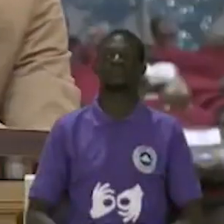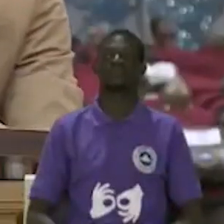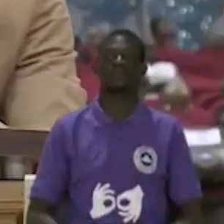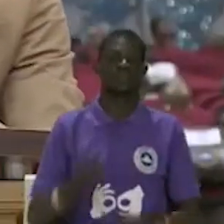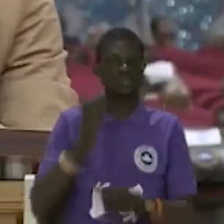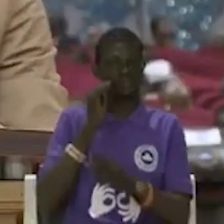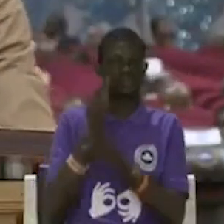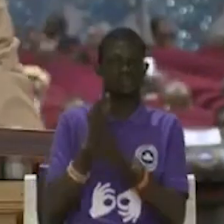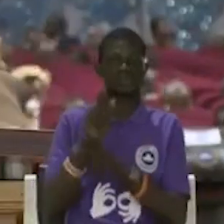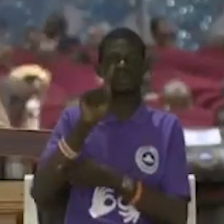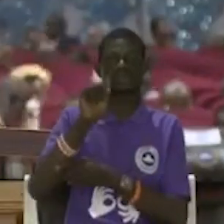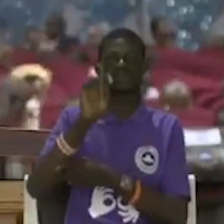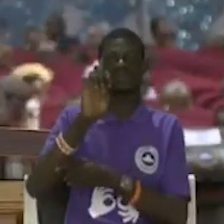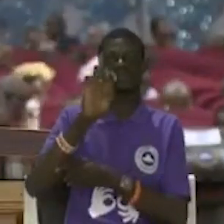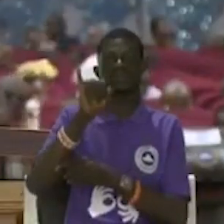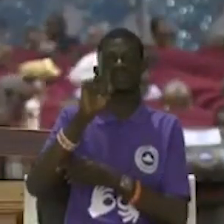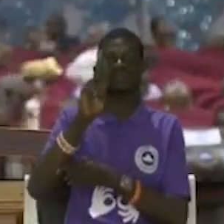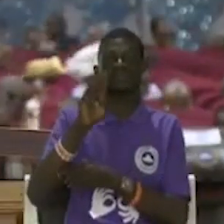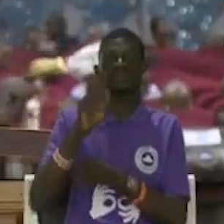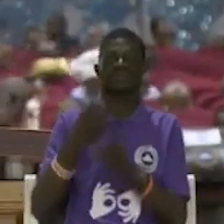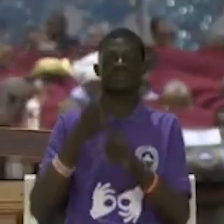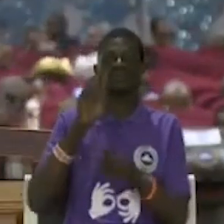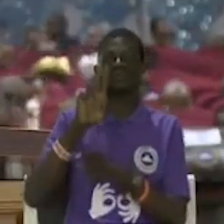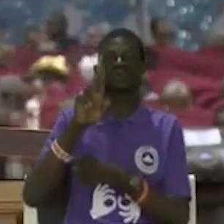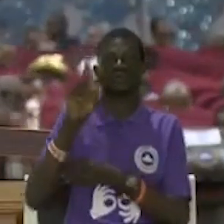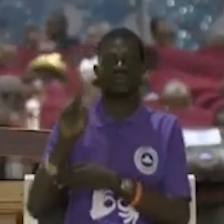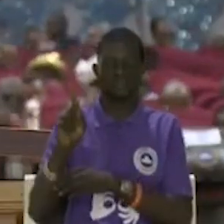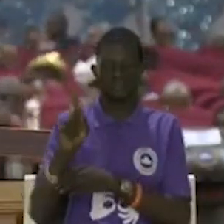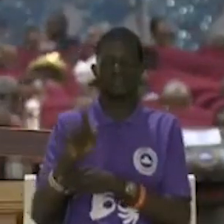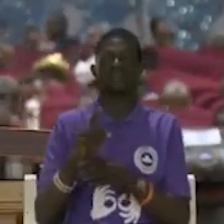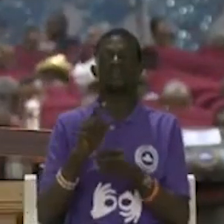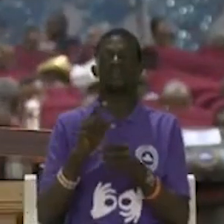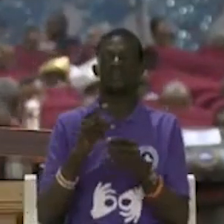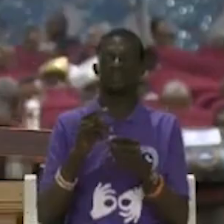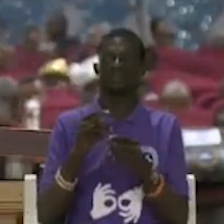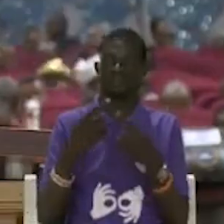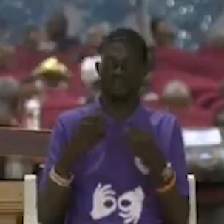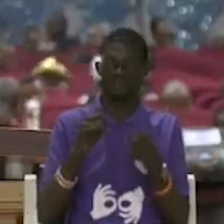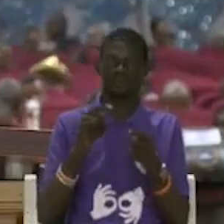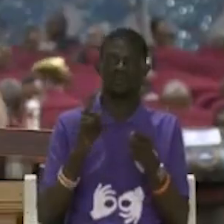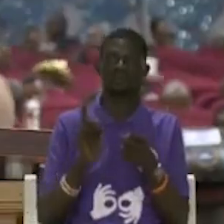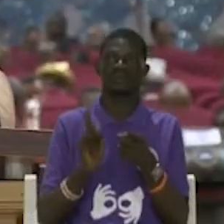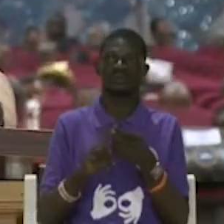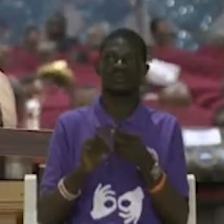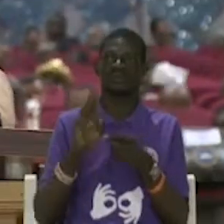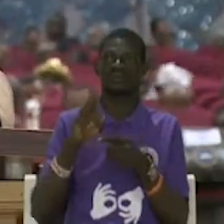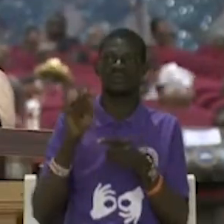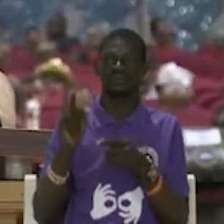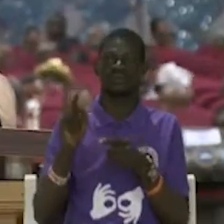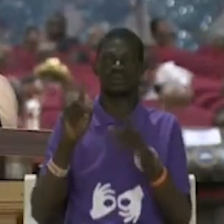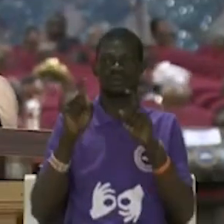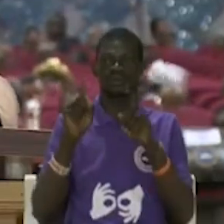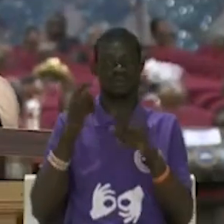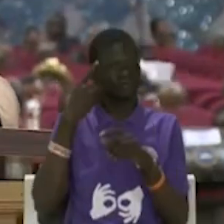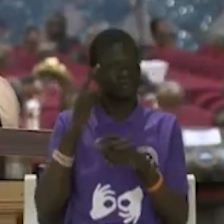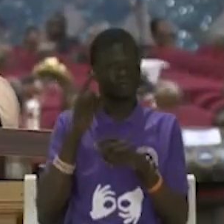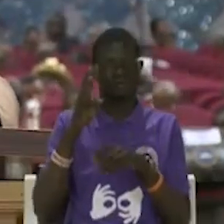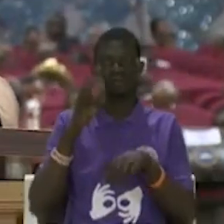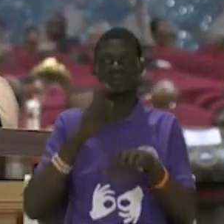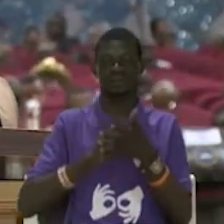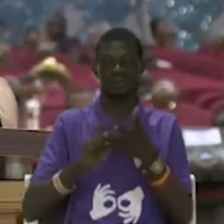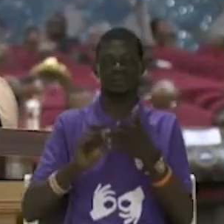Sister Teju Daniels from United Kingdom tried and failed the UK driving test